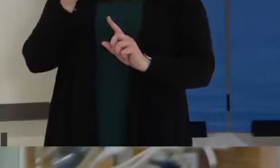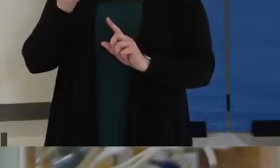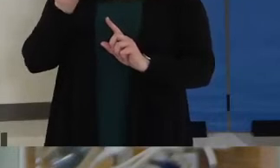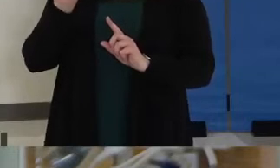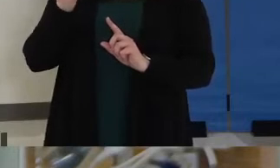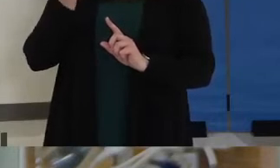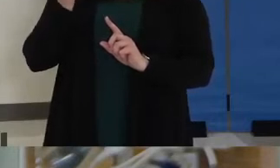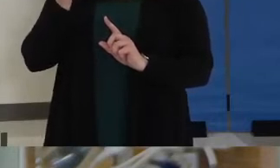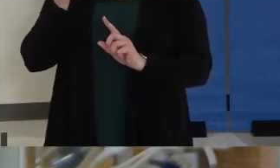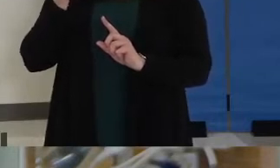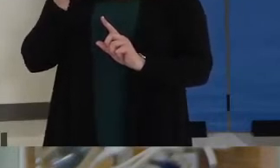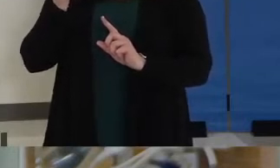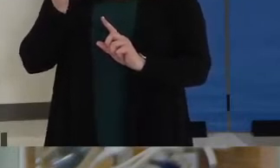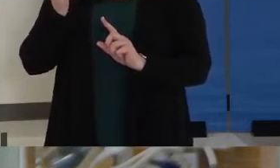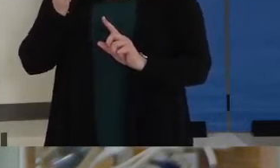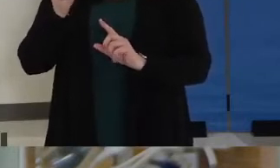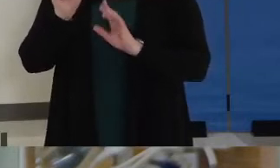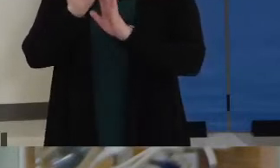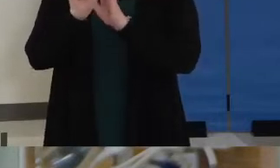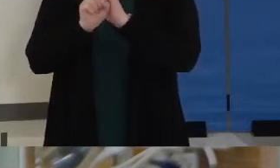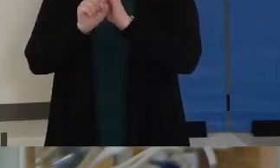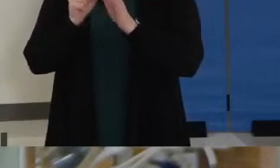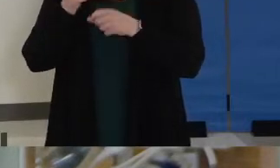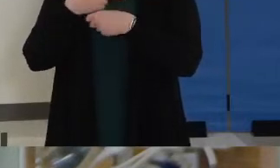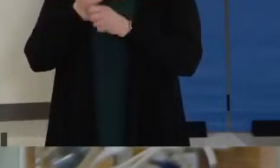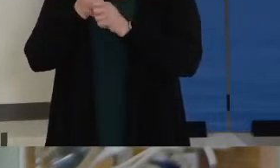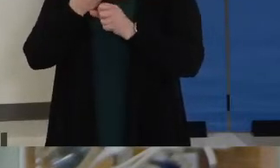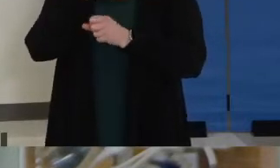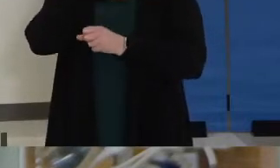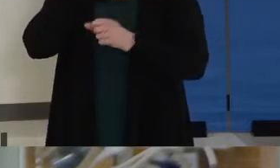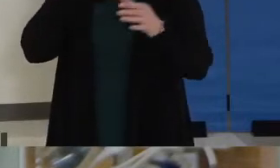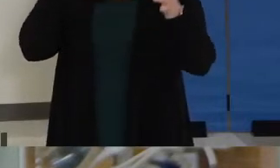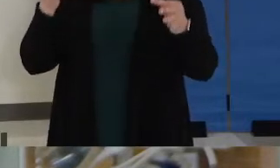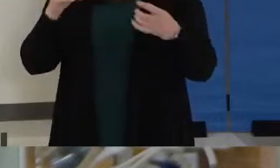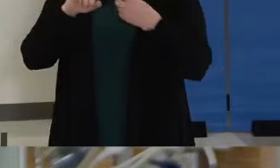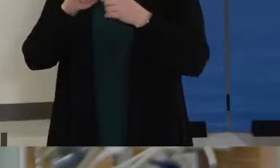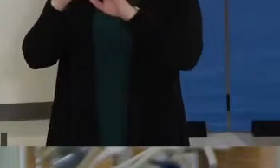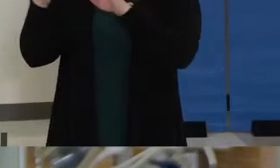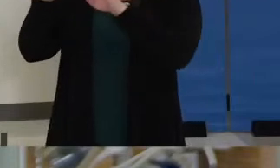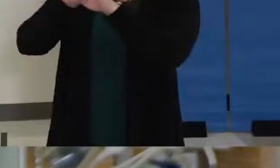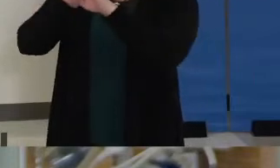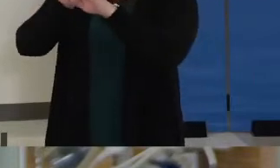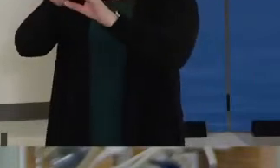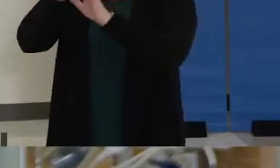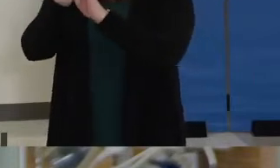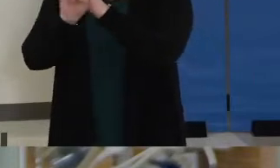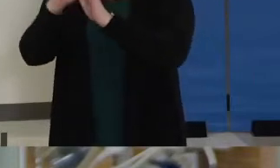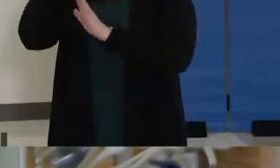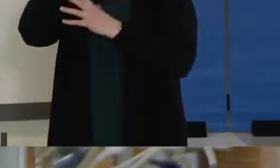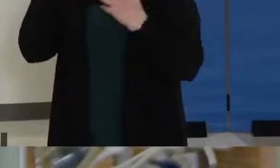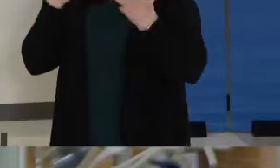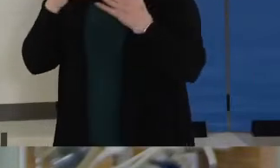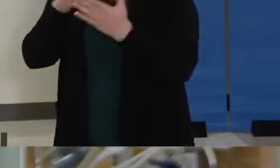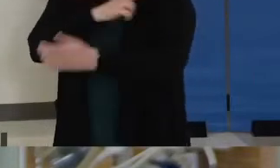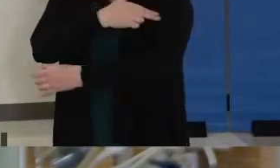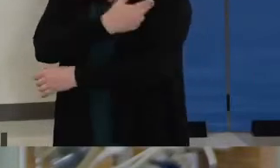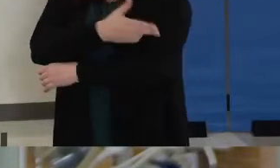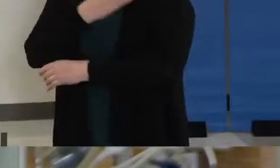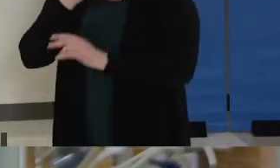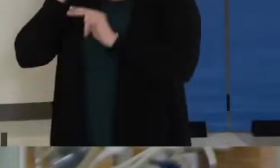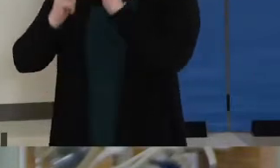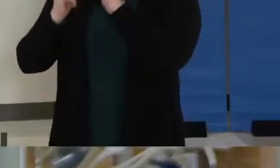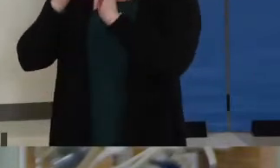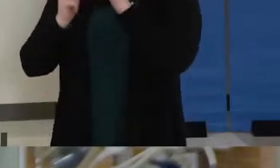70s, that the state made a well-intended decision to shut state mental hospitals and to build a decent system